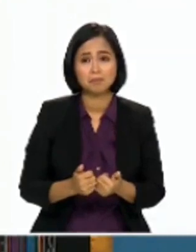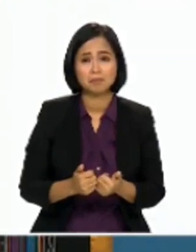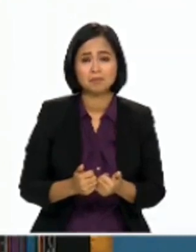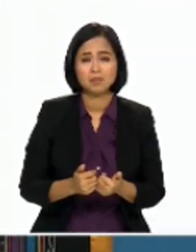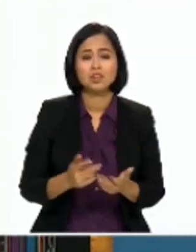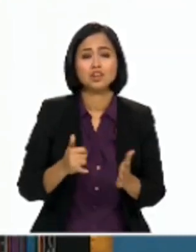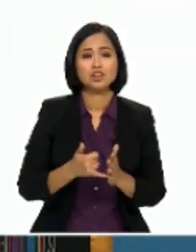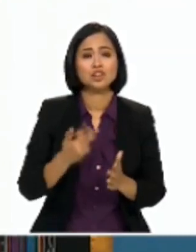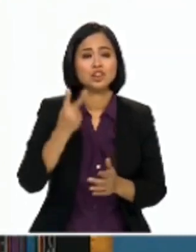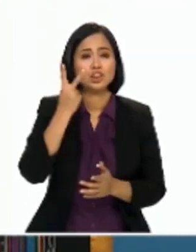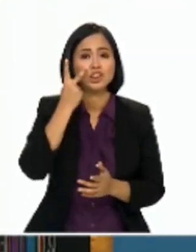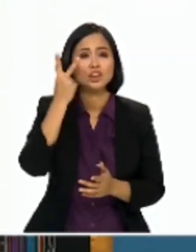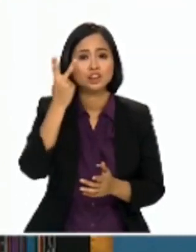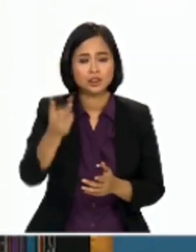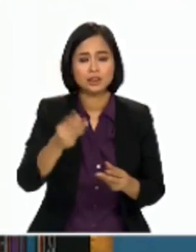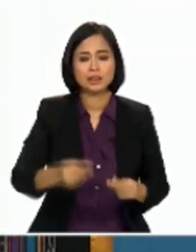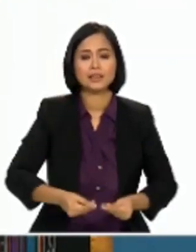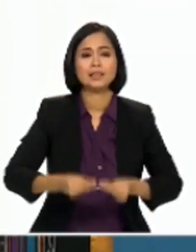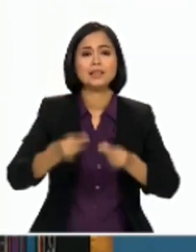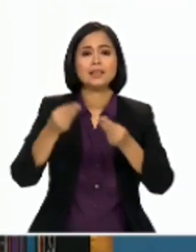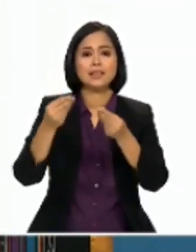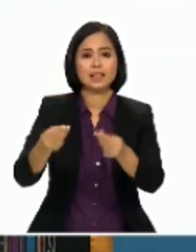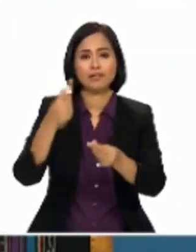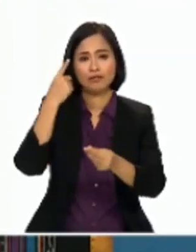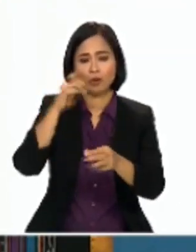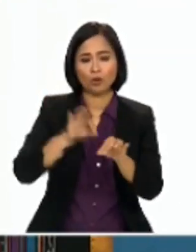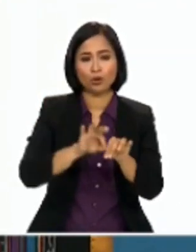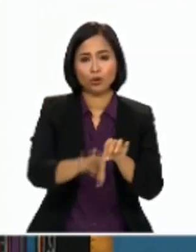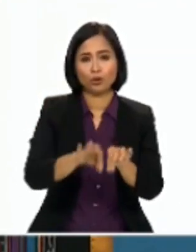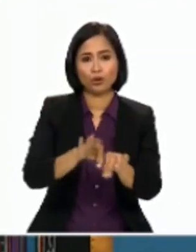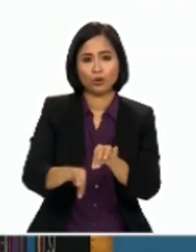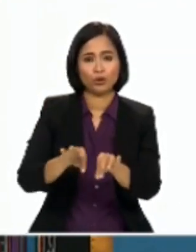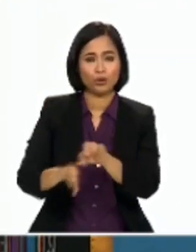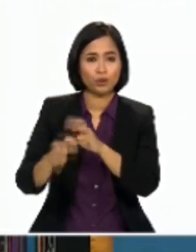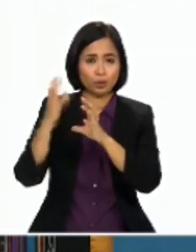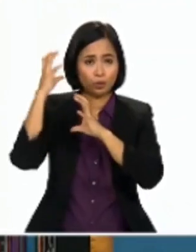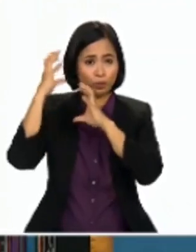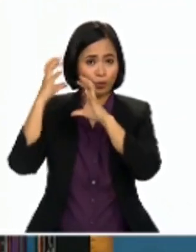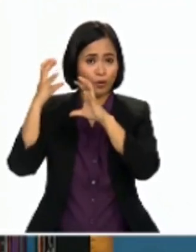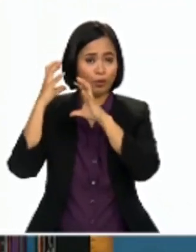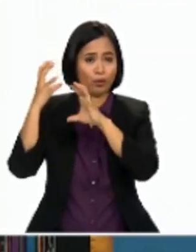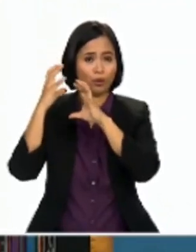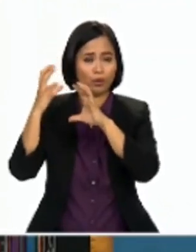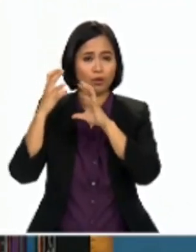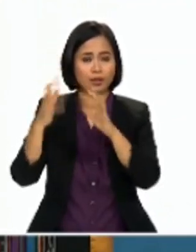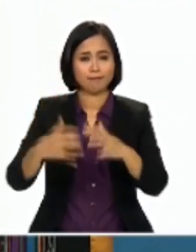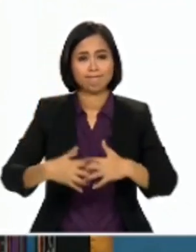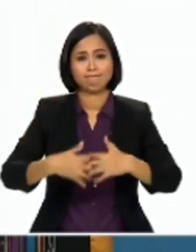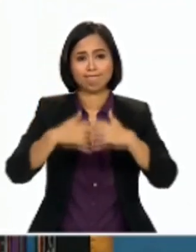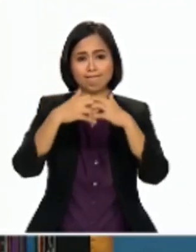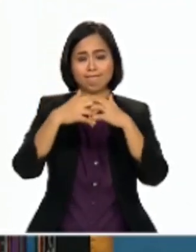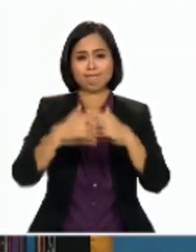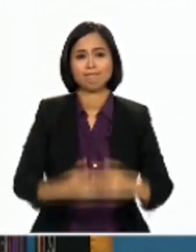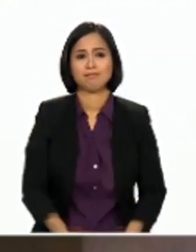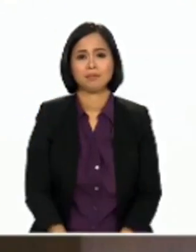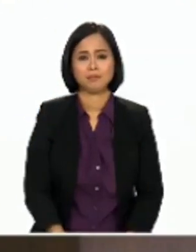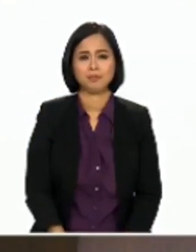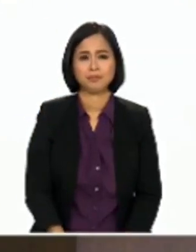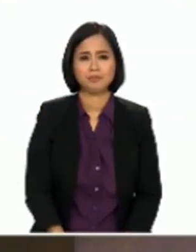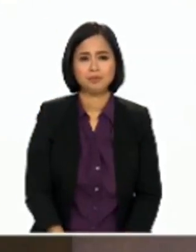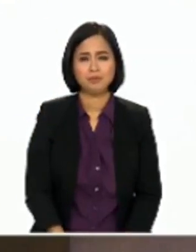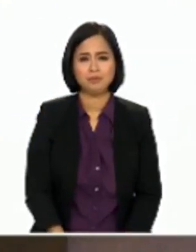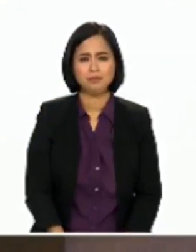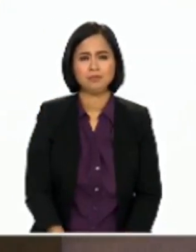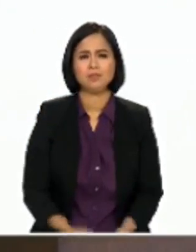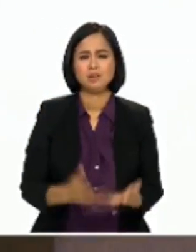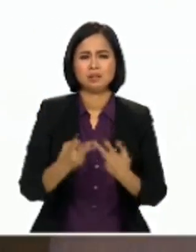tignan ninyo na maibigay ninyo for replanting of the coconut, to revive the coconut industry.